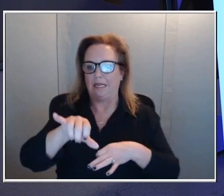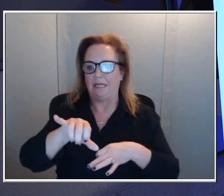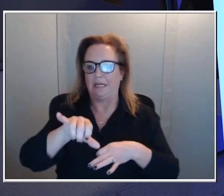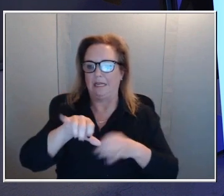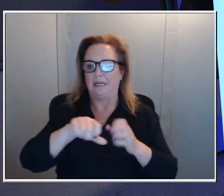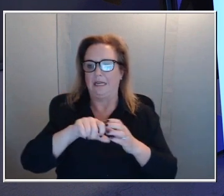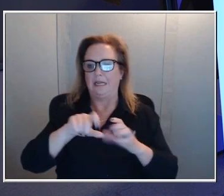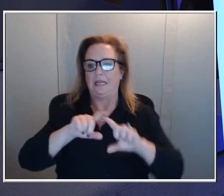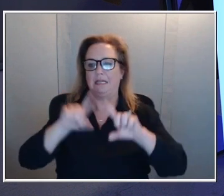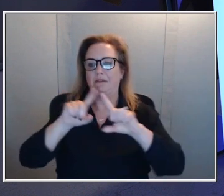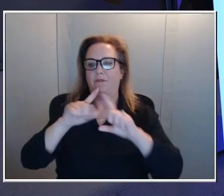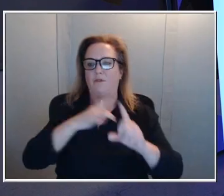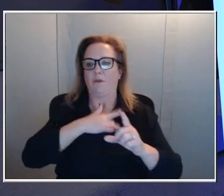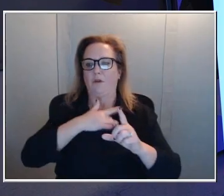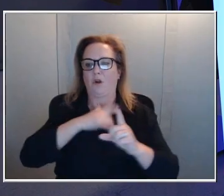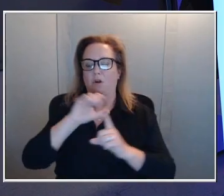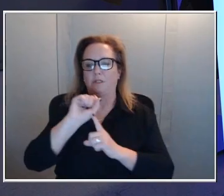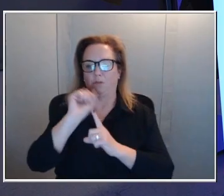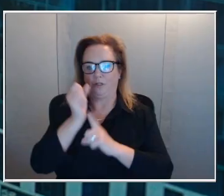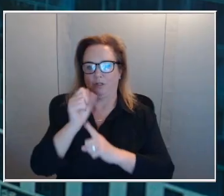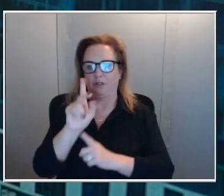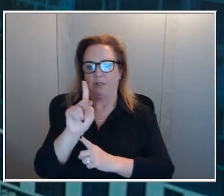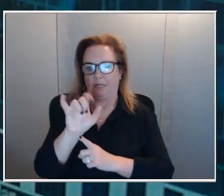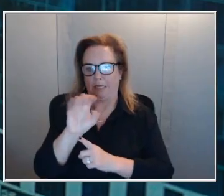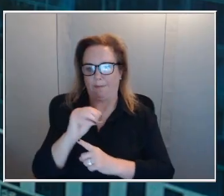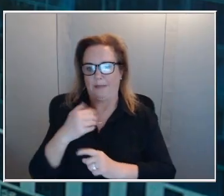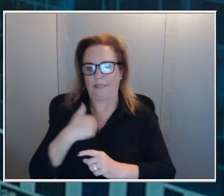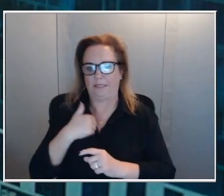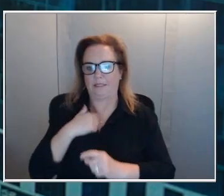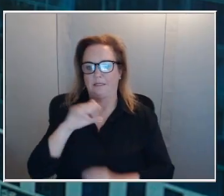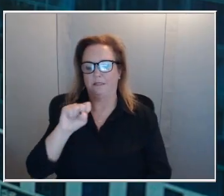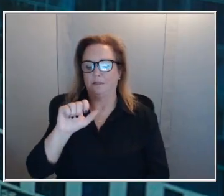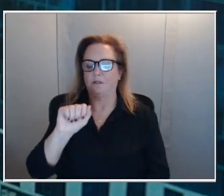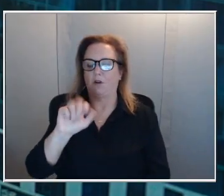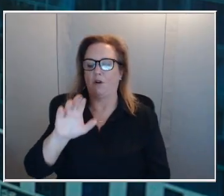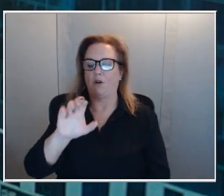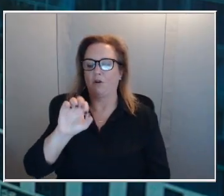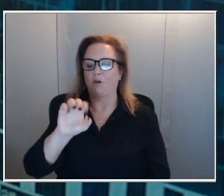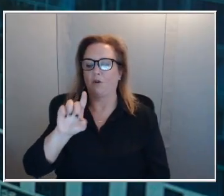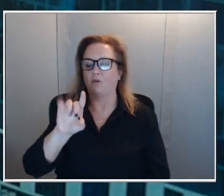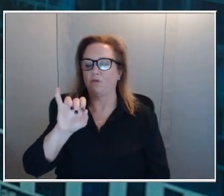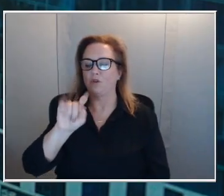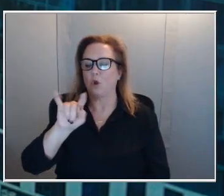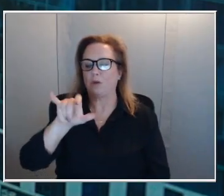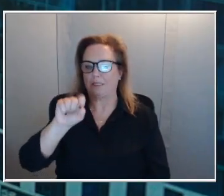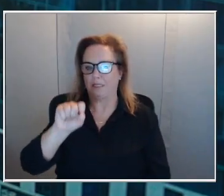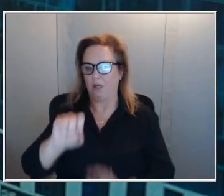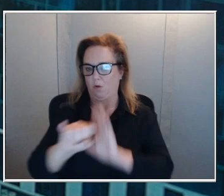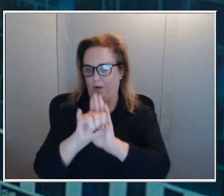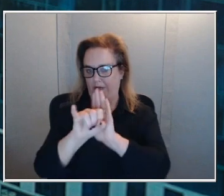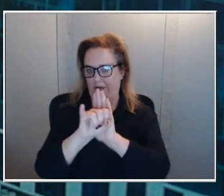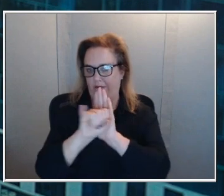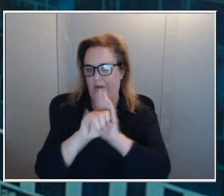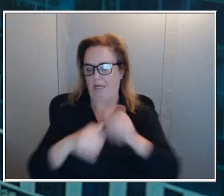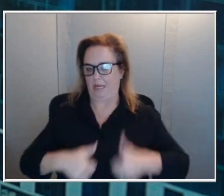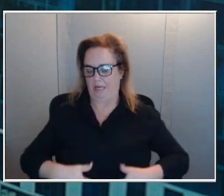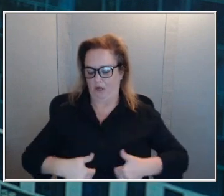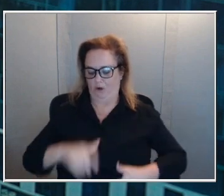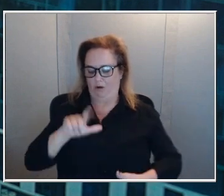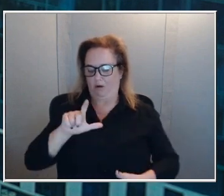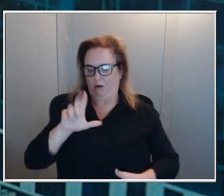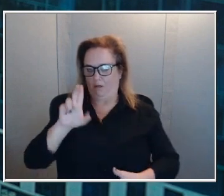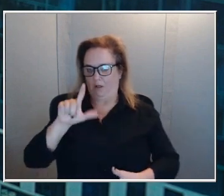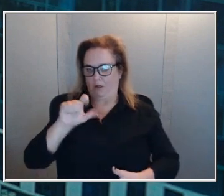heart conditions. Yeah, so Kim has something called sarcoidosis, which we initially identified in the lungs. and then